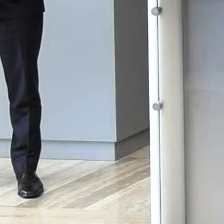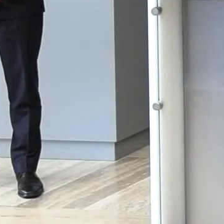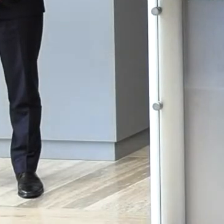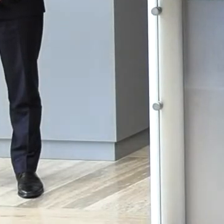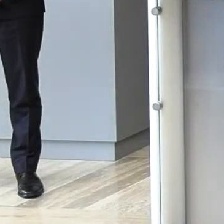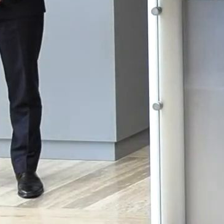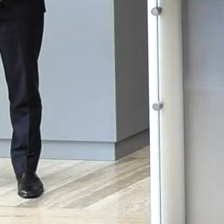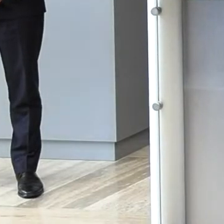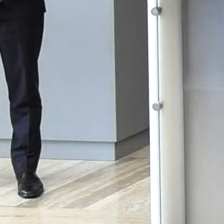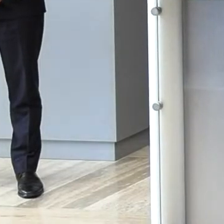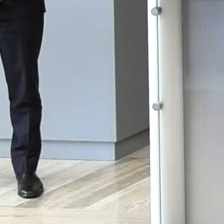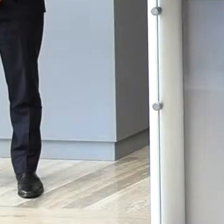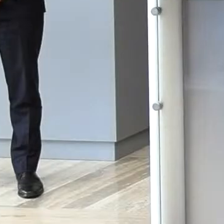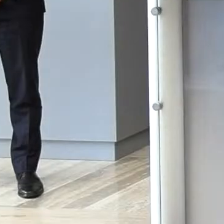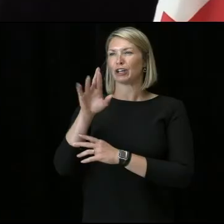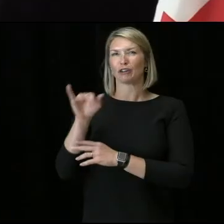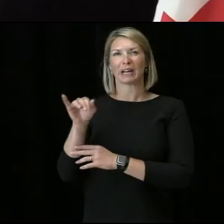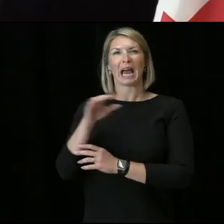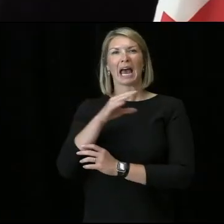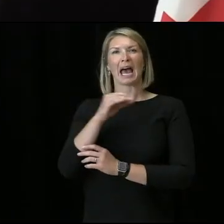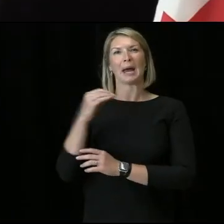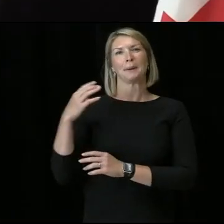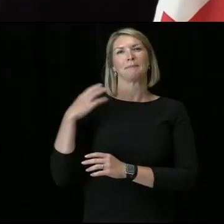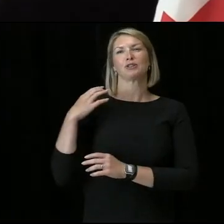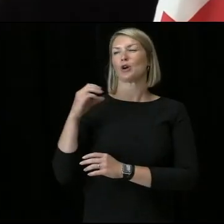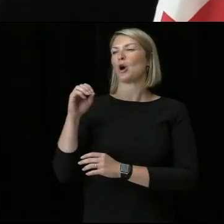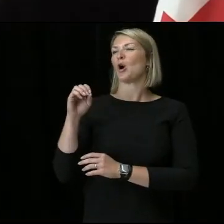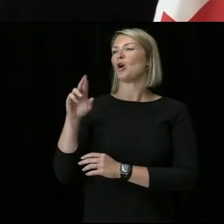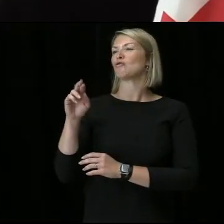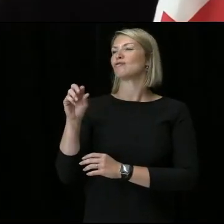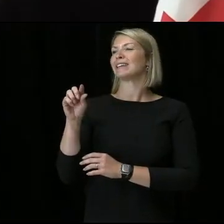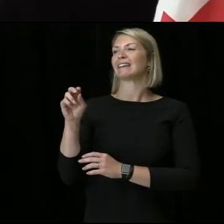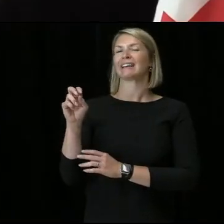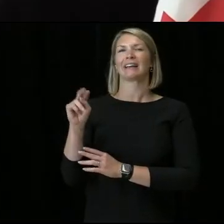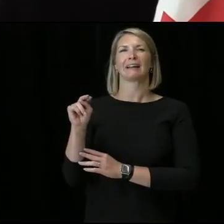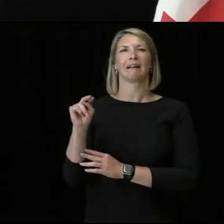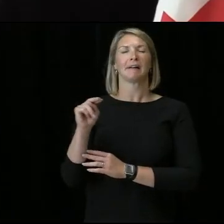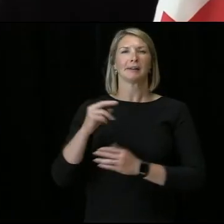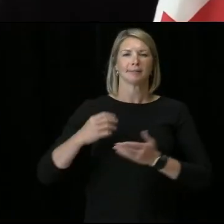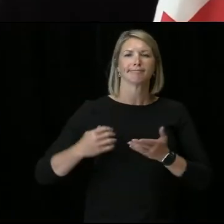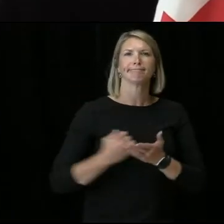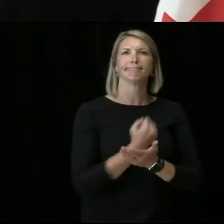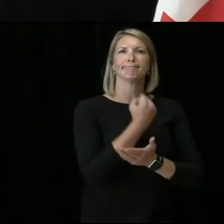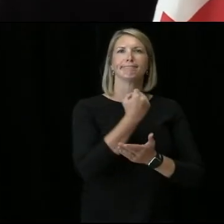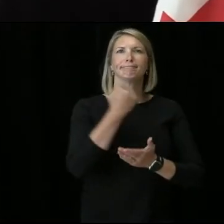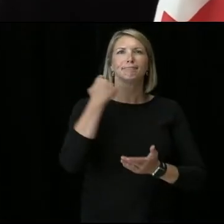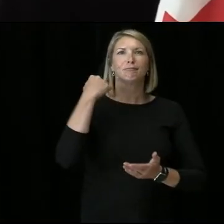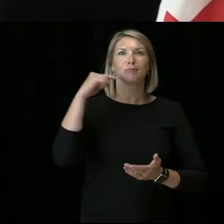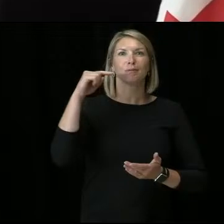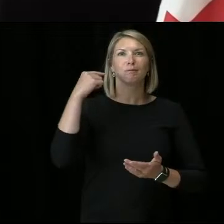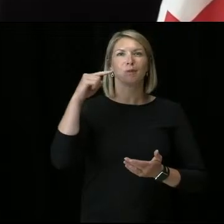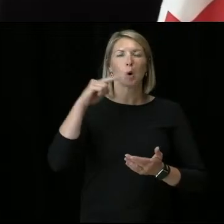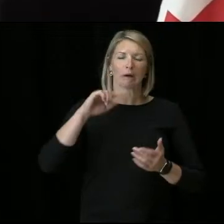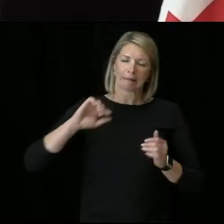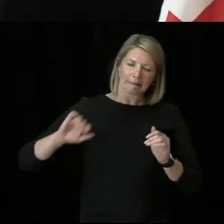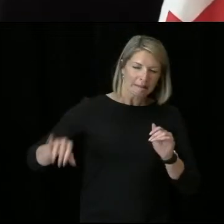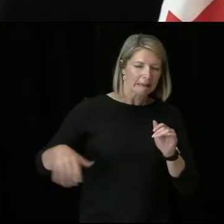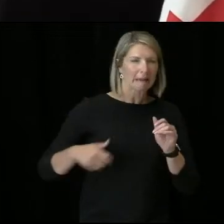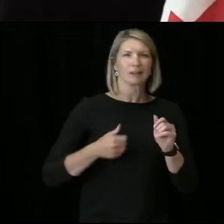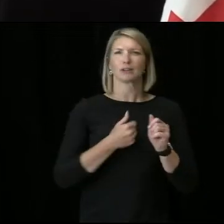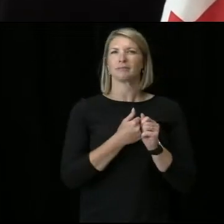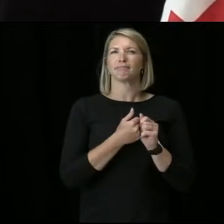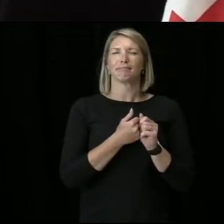Fury and Minister O'Regan. It was an opportunity to really catch up on all the incredible